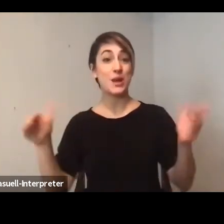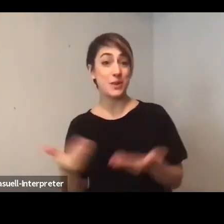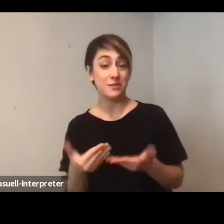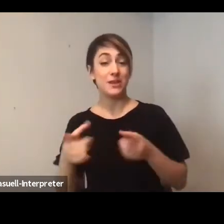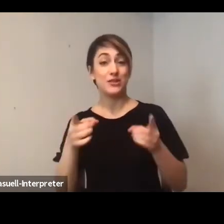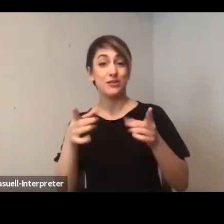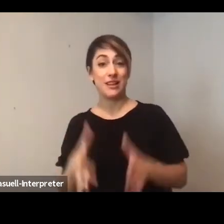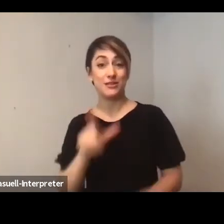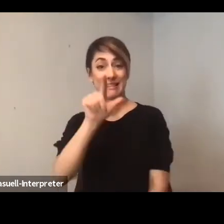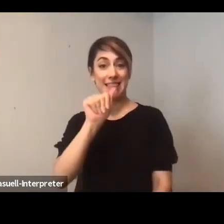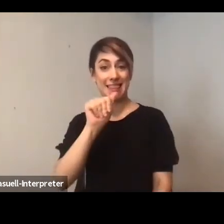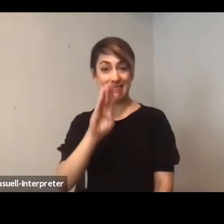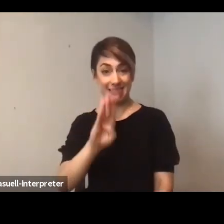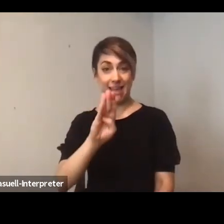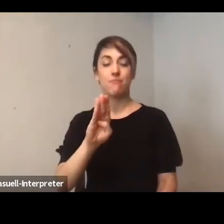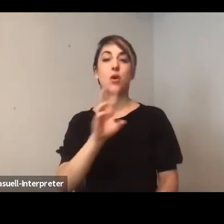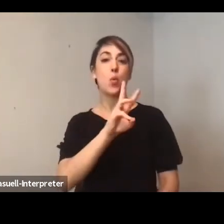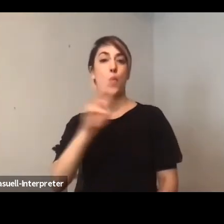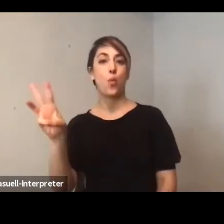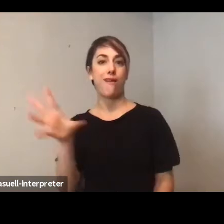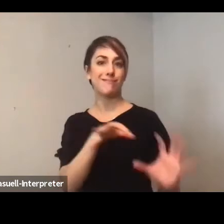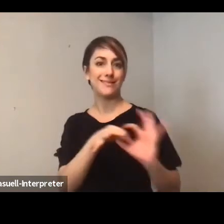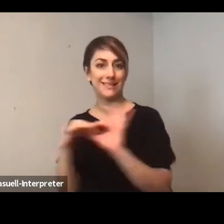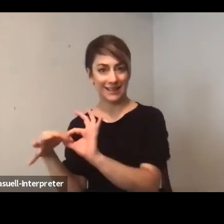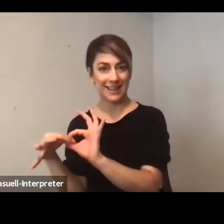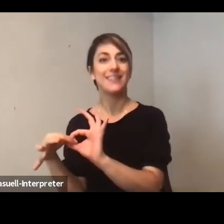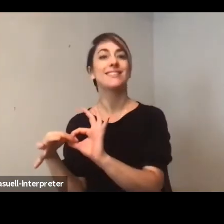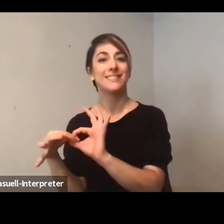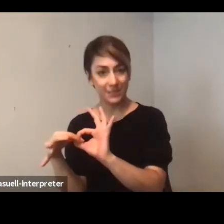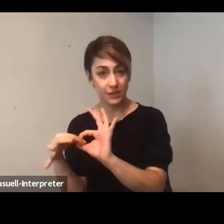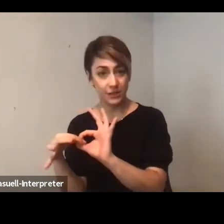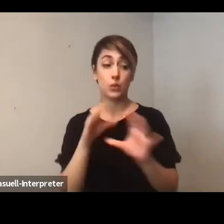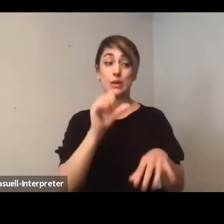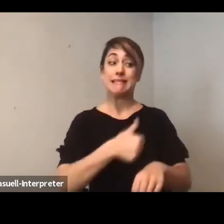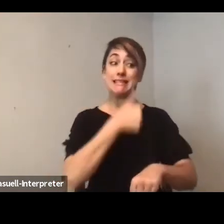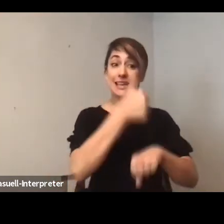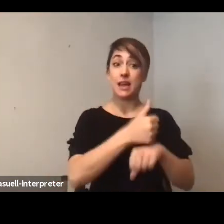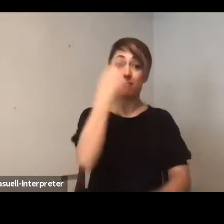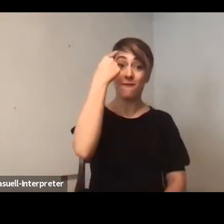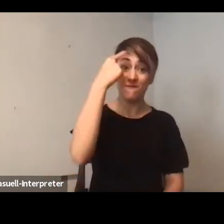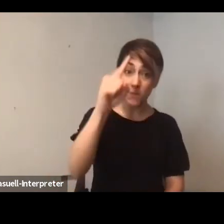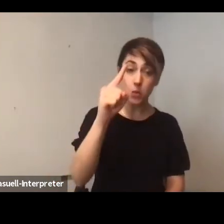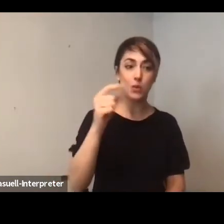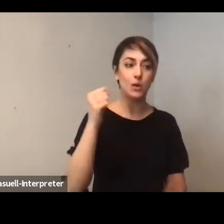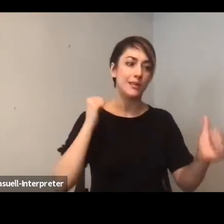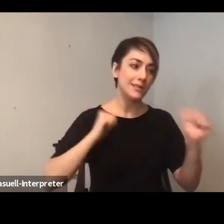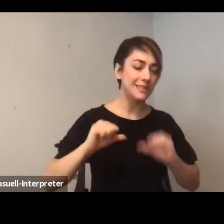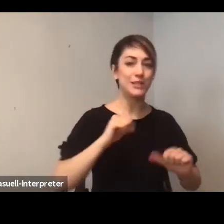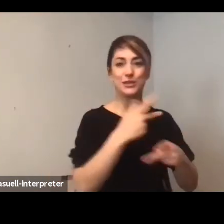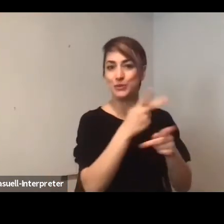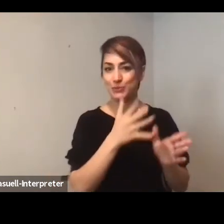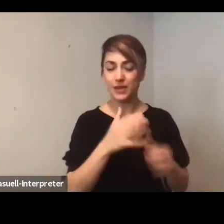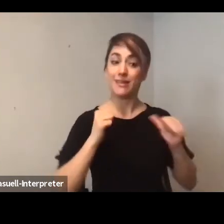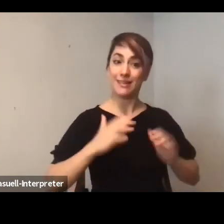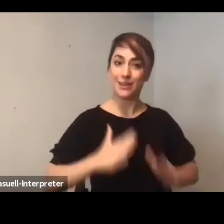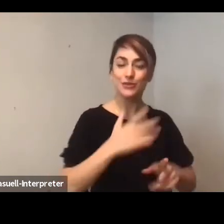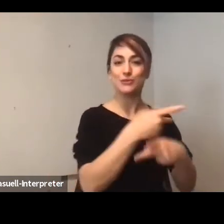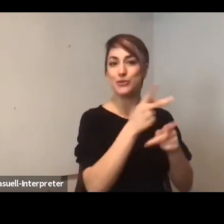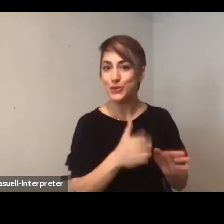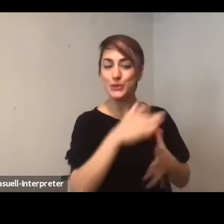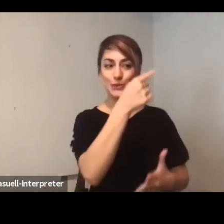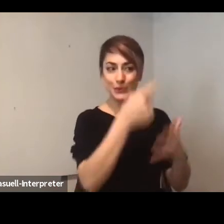8 days of conversations by theatre makers and live streamed by our partners at HowlRound to their website and to our Directors Lab